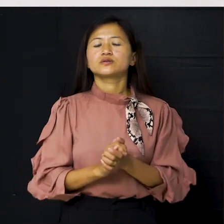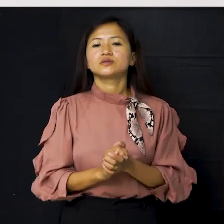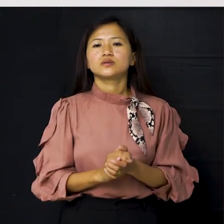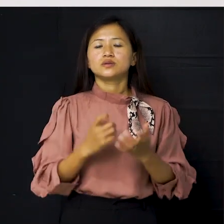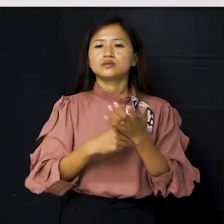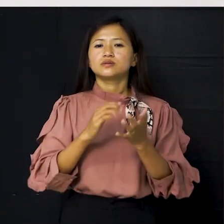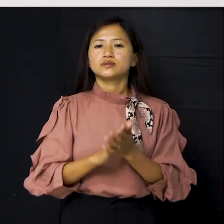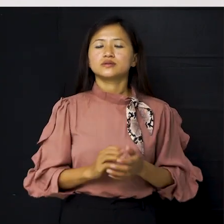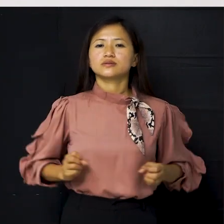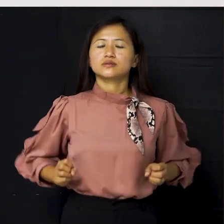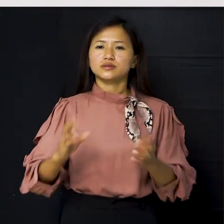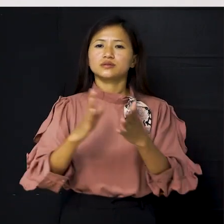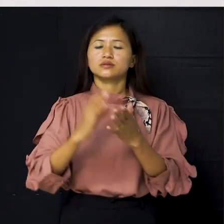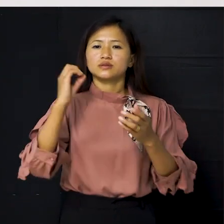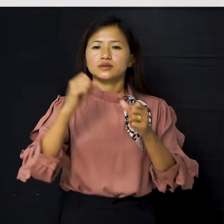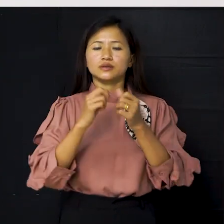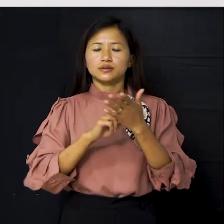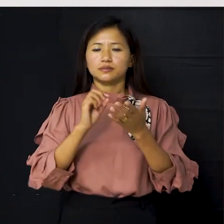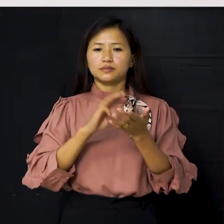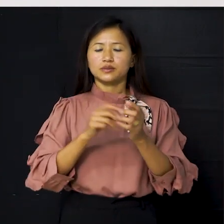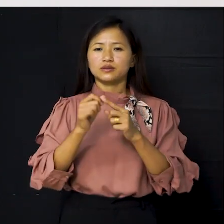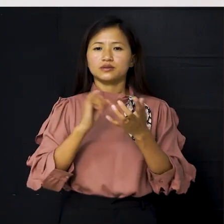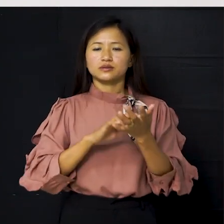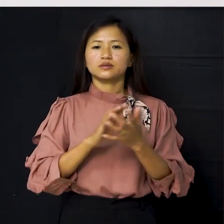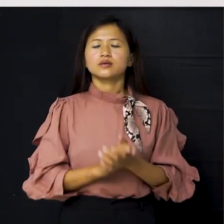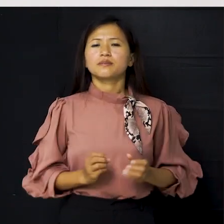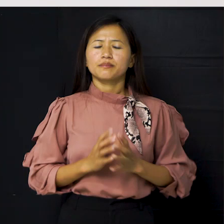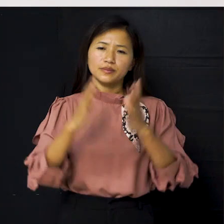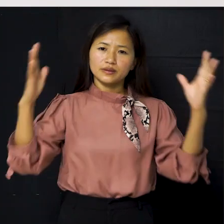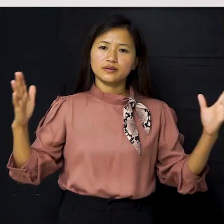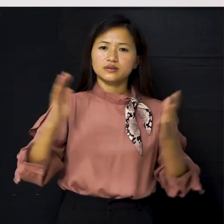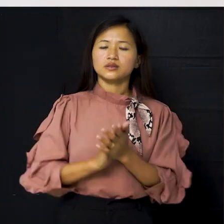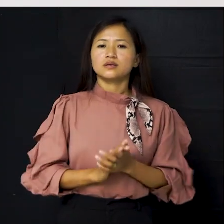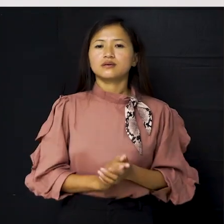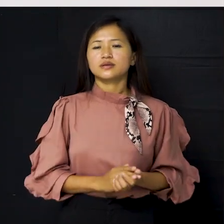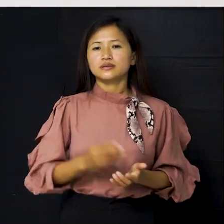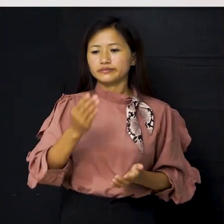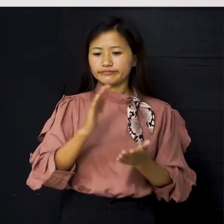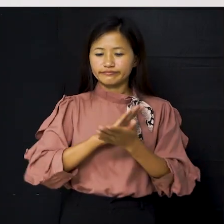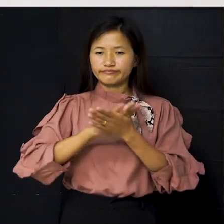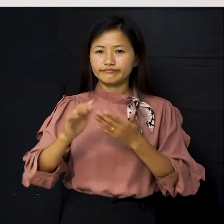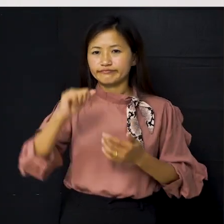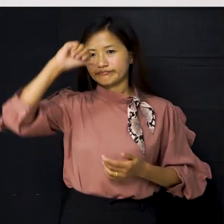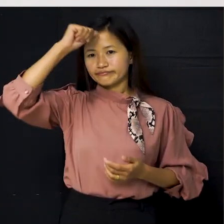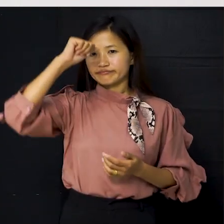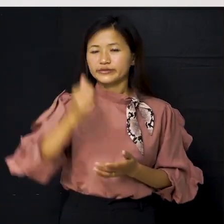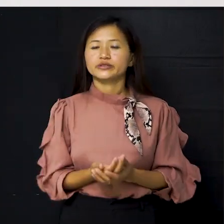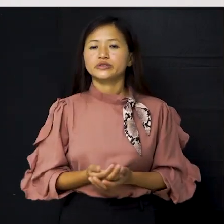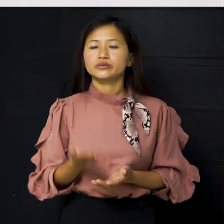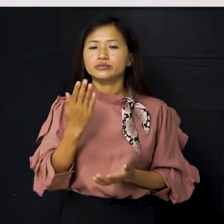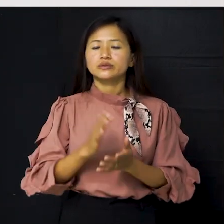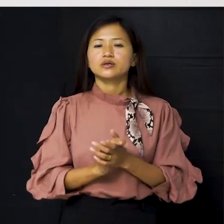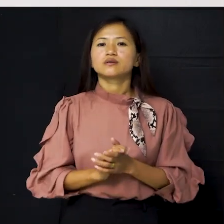a campaign against Hindus. He had many Hindus, he burnt up even the Hindu temples.